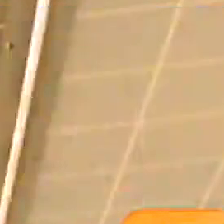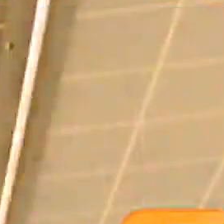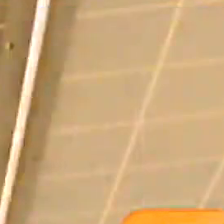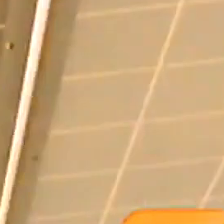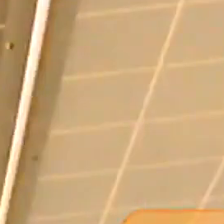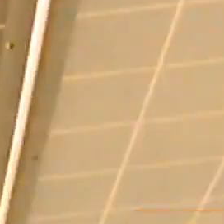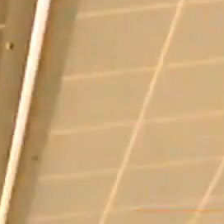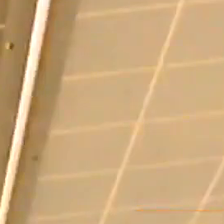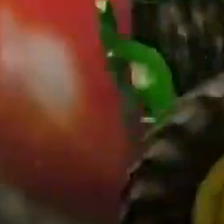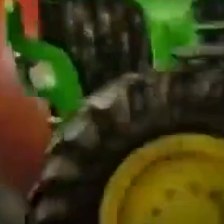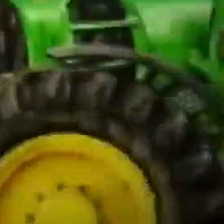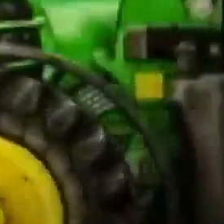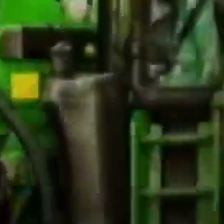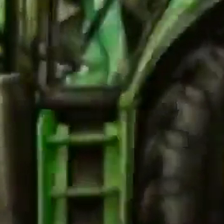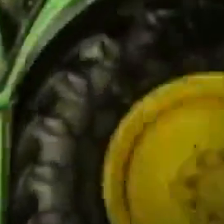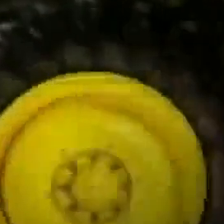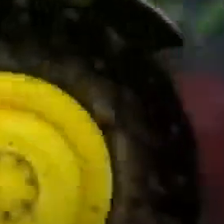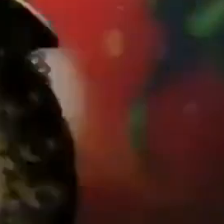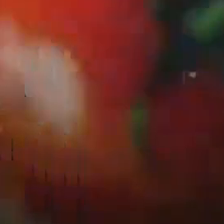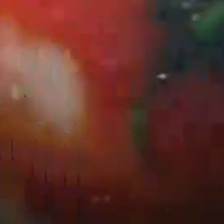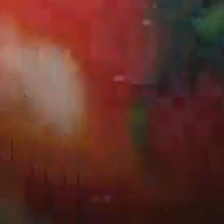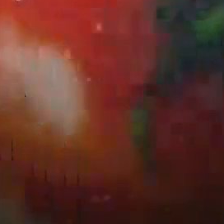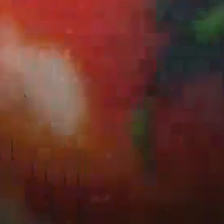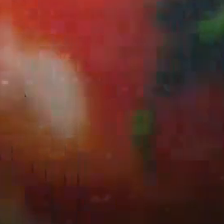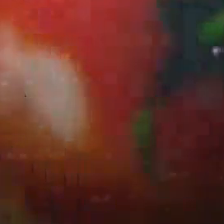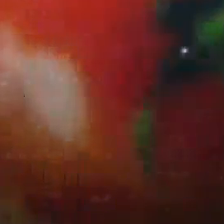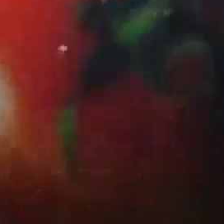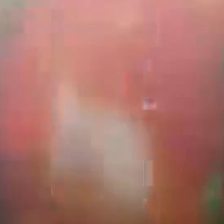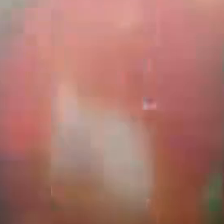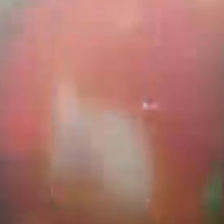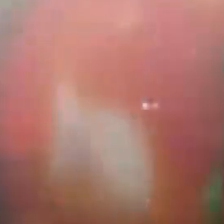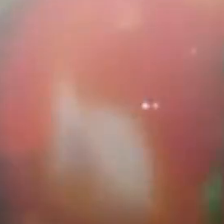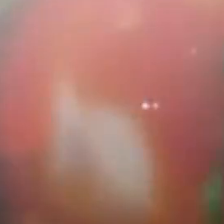Smart Farm. Smart Farm, brought to you by Equity.